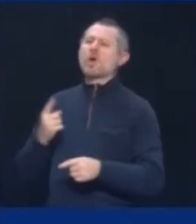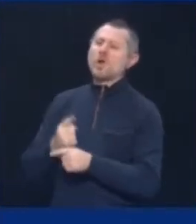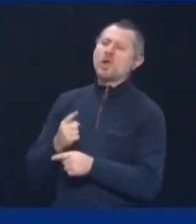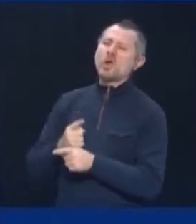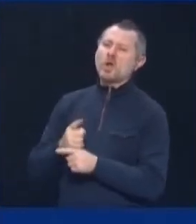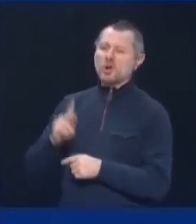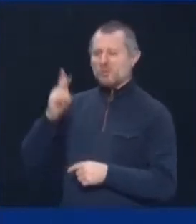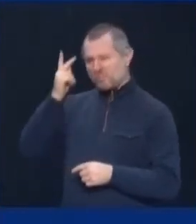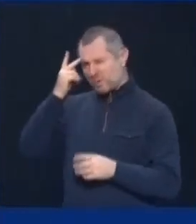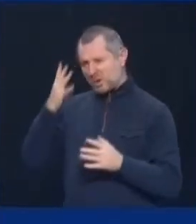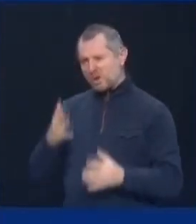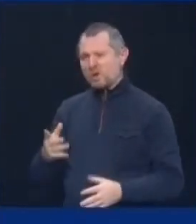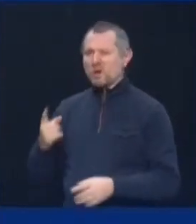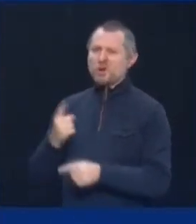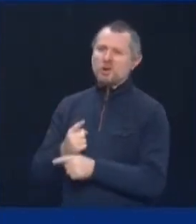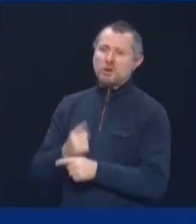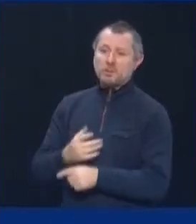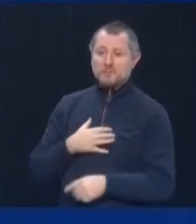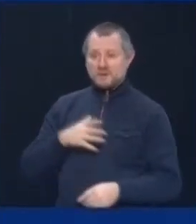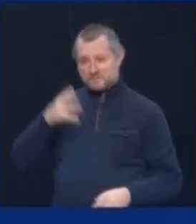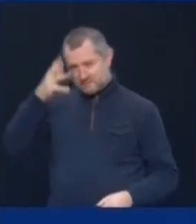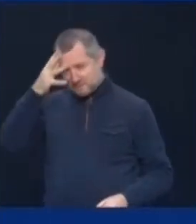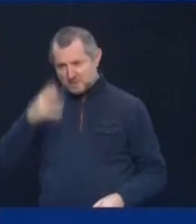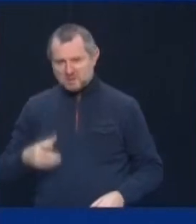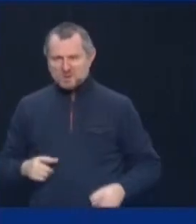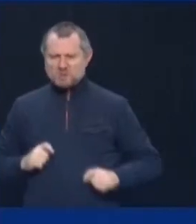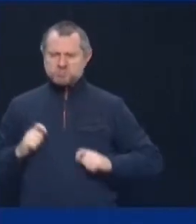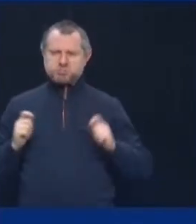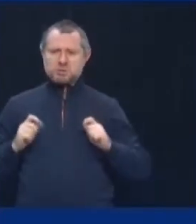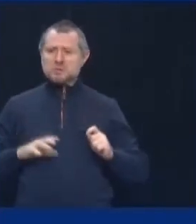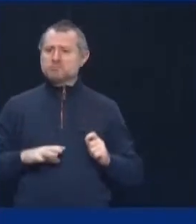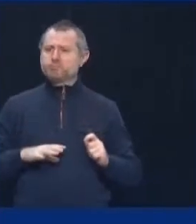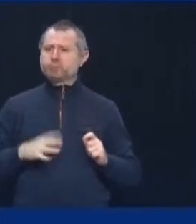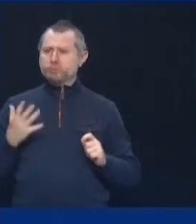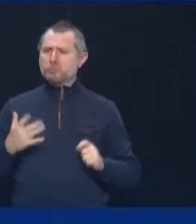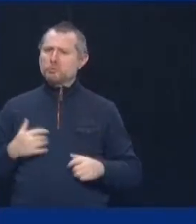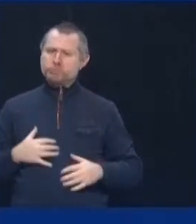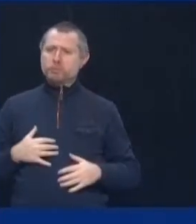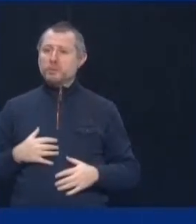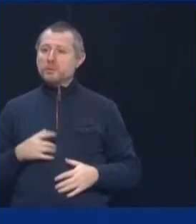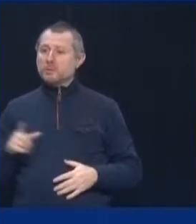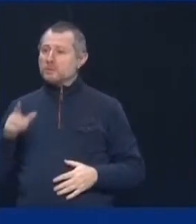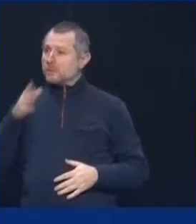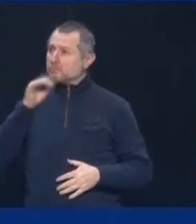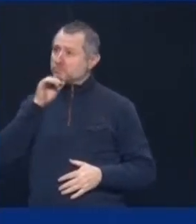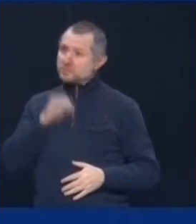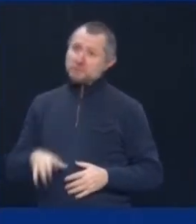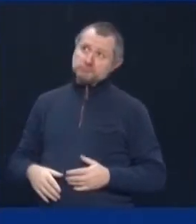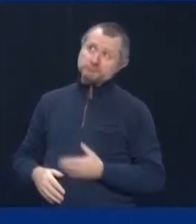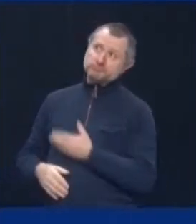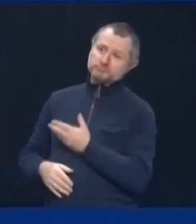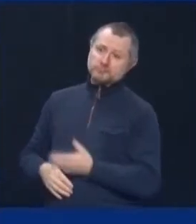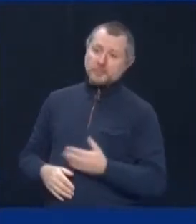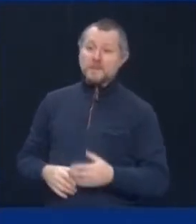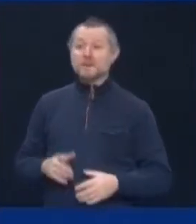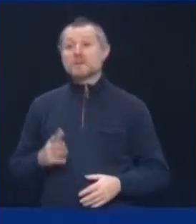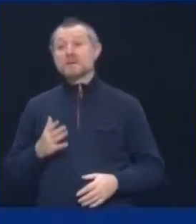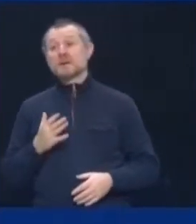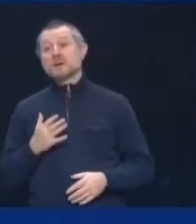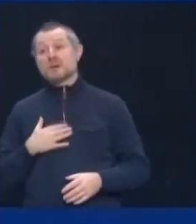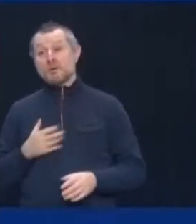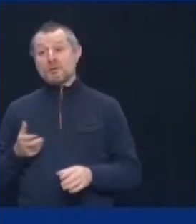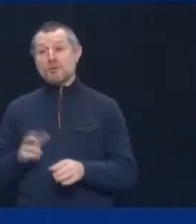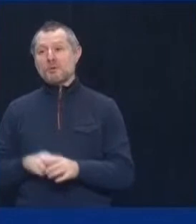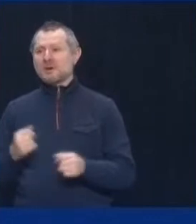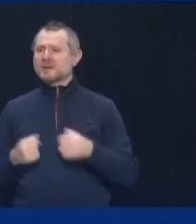got all bristly. He could get bristly, my father. God bless him. And we get back in the car, and I said to him,